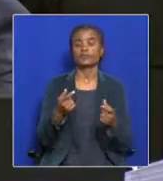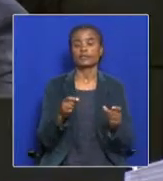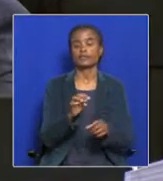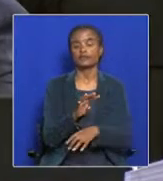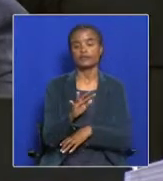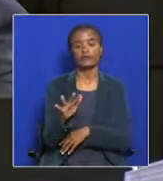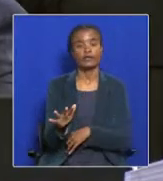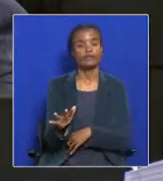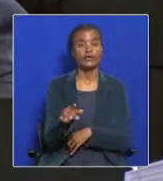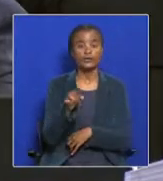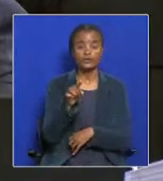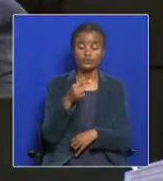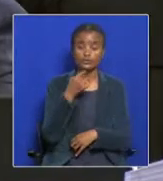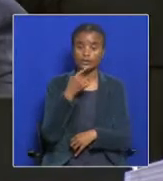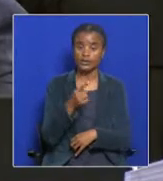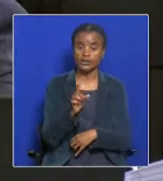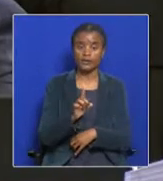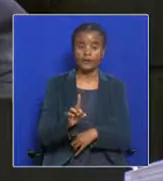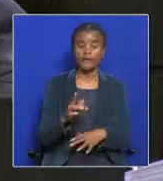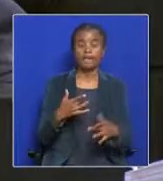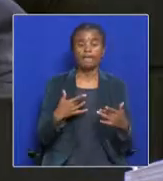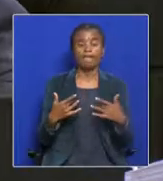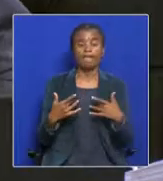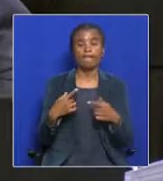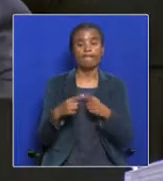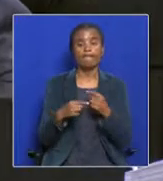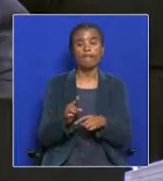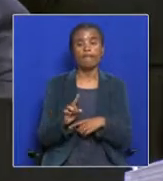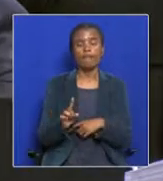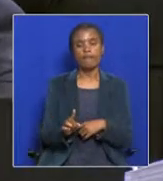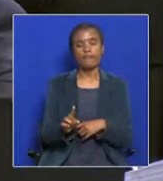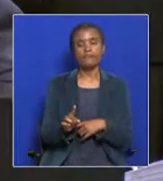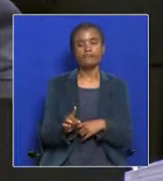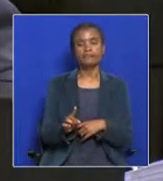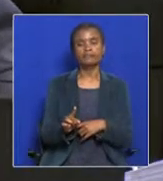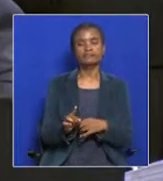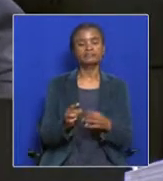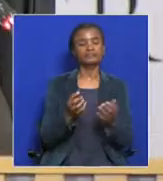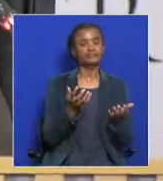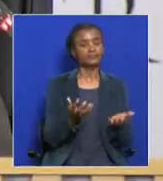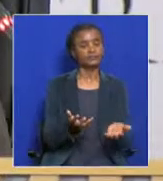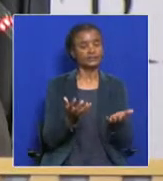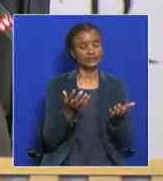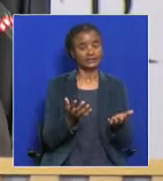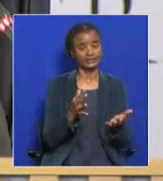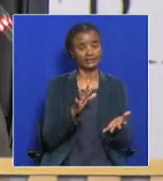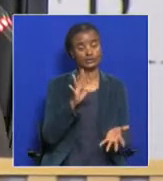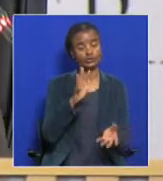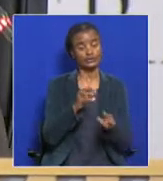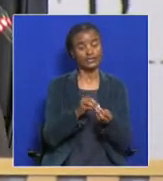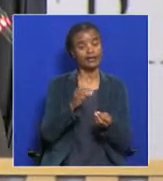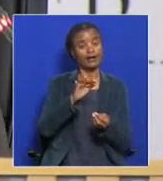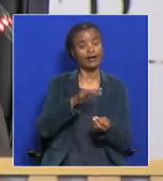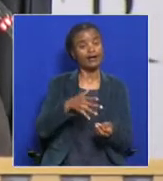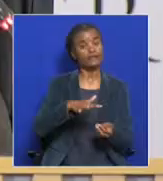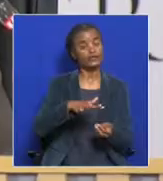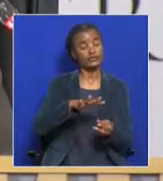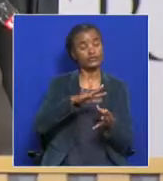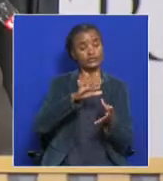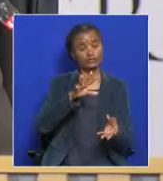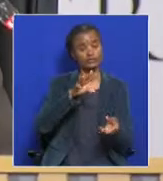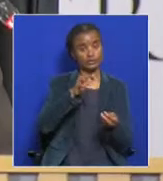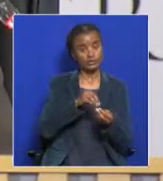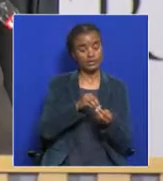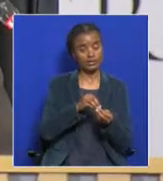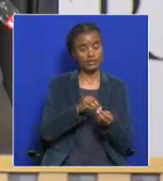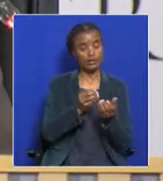the concern was about the average weight of the total exhibits. Yes. So the total mass was the discussion,